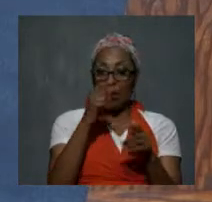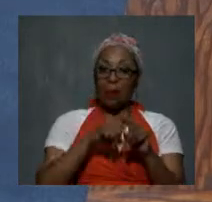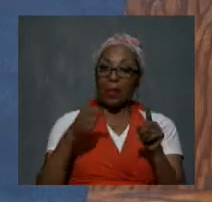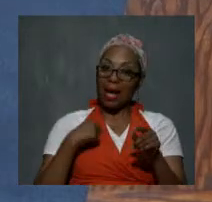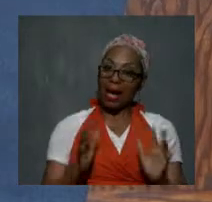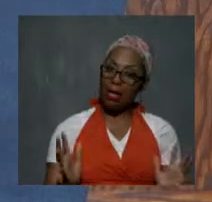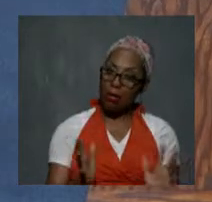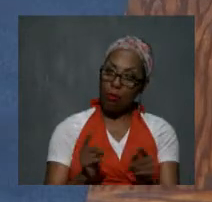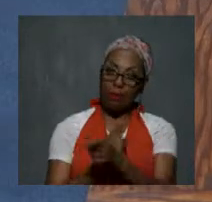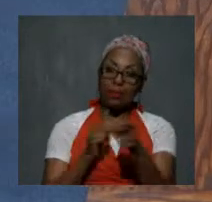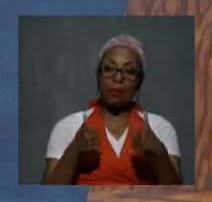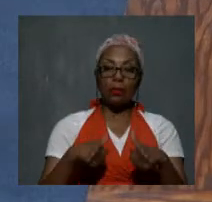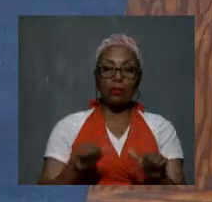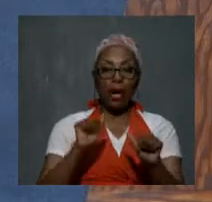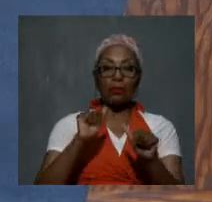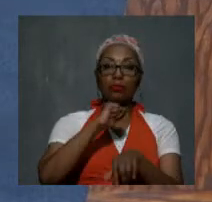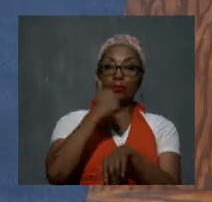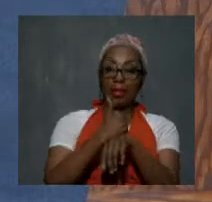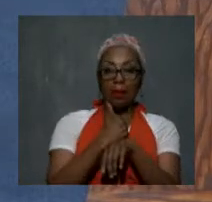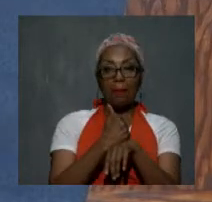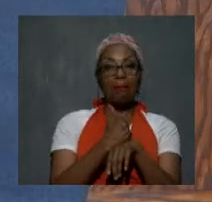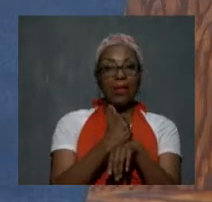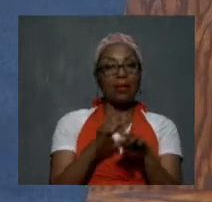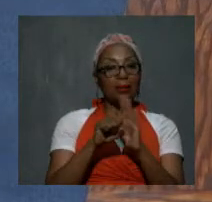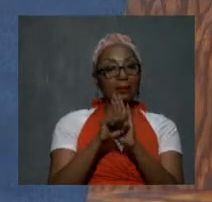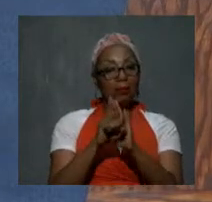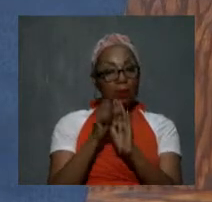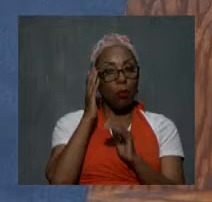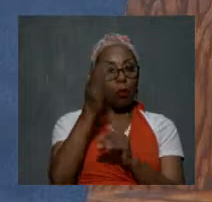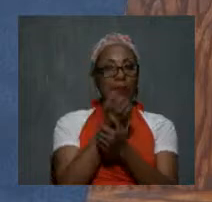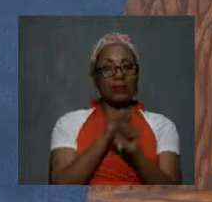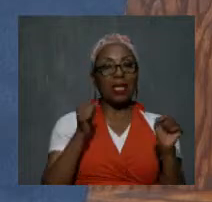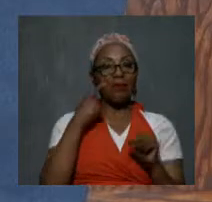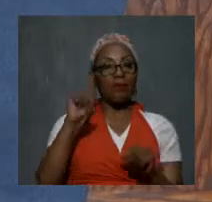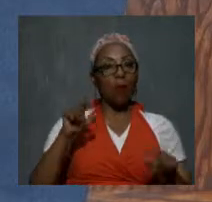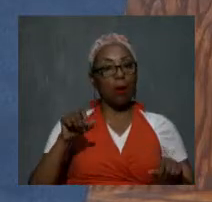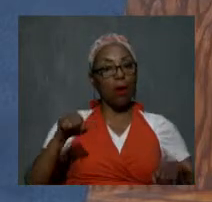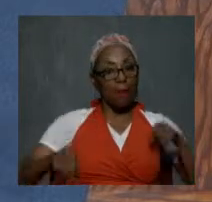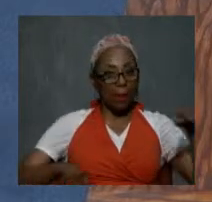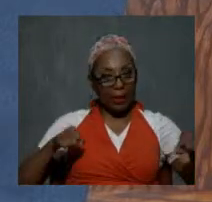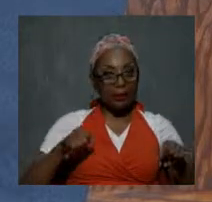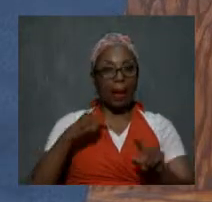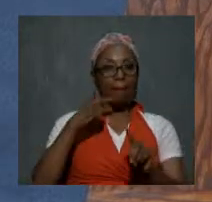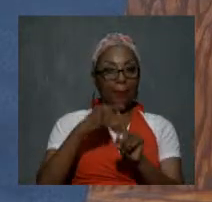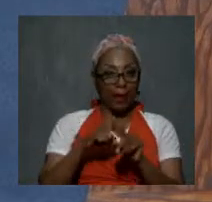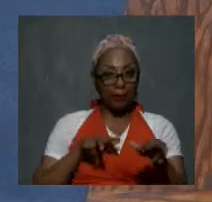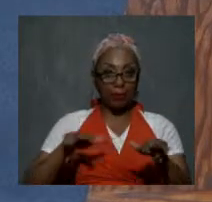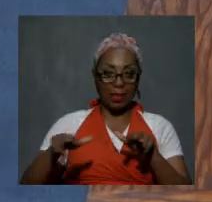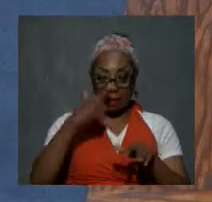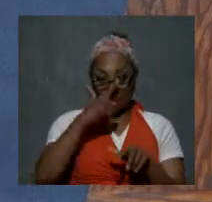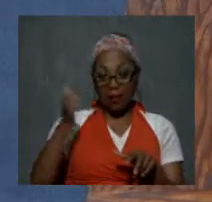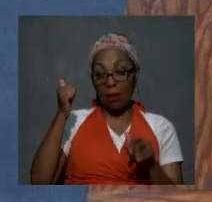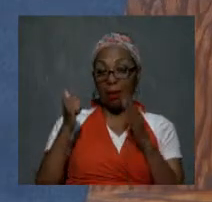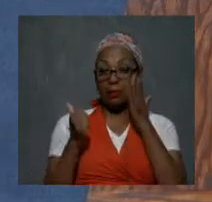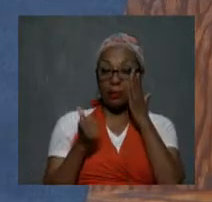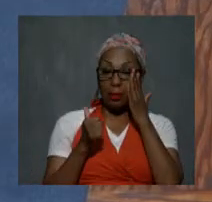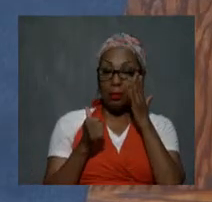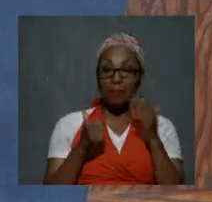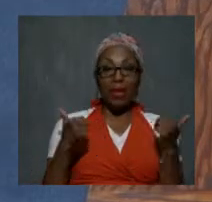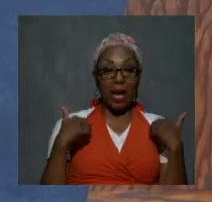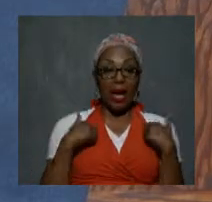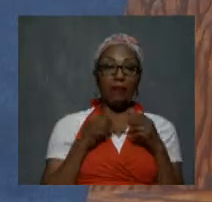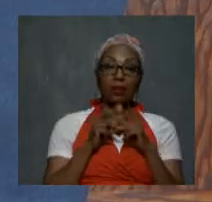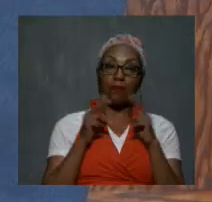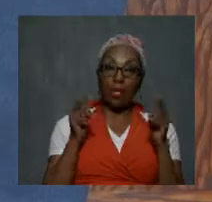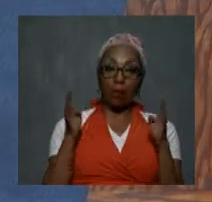urge them to try to put a signal in there that would be safe for bicyclists and pedestrians, because there is a